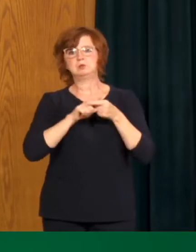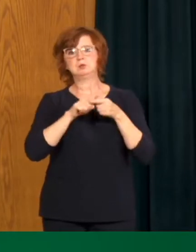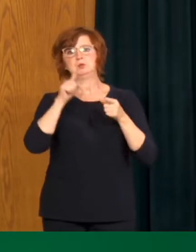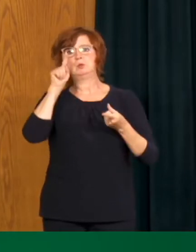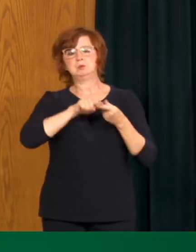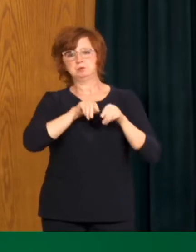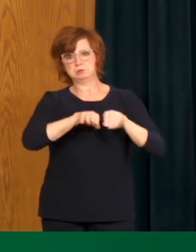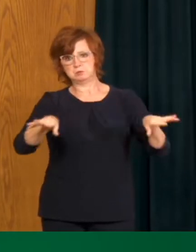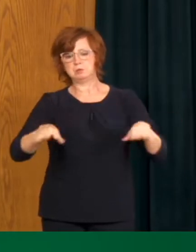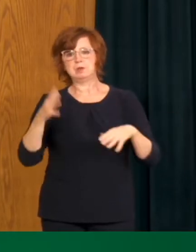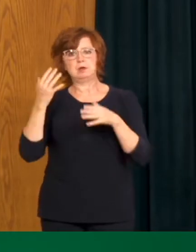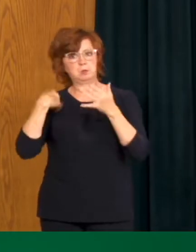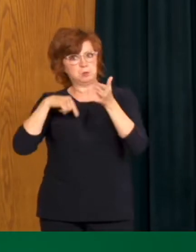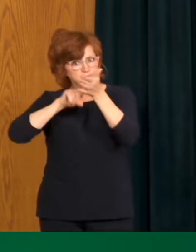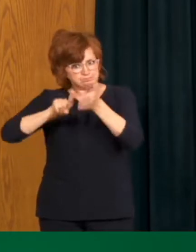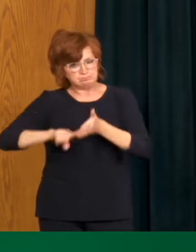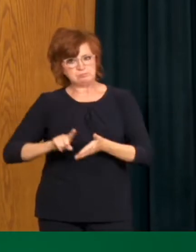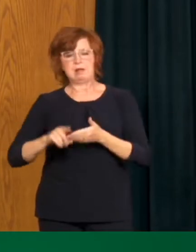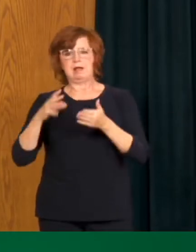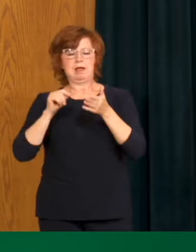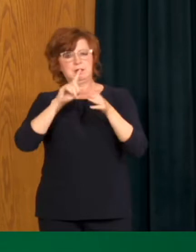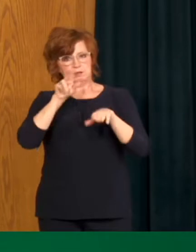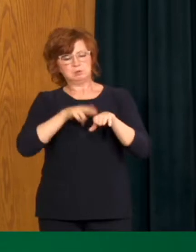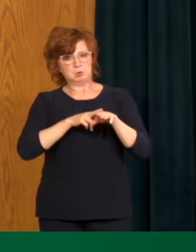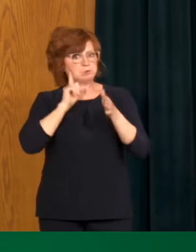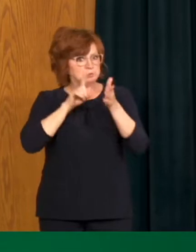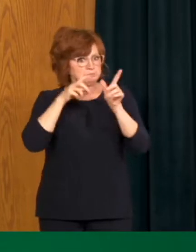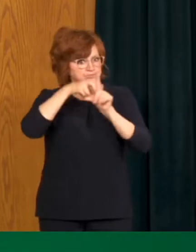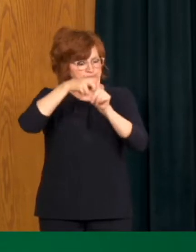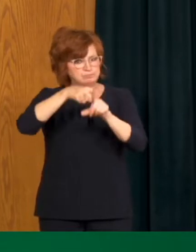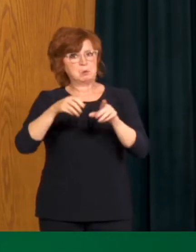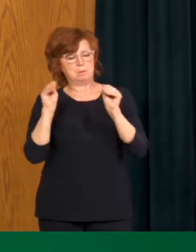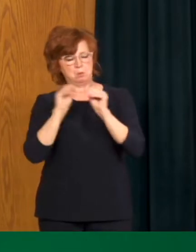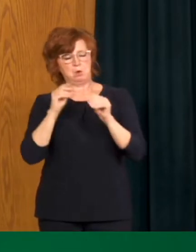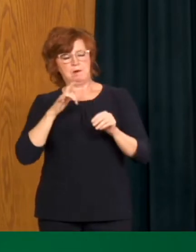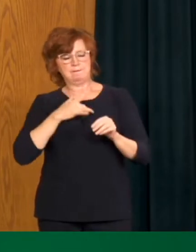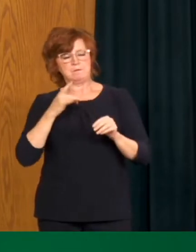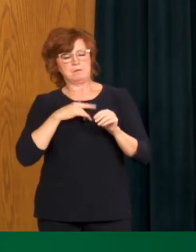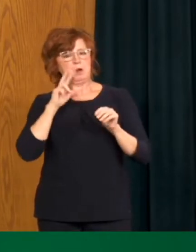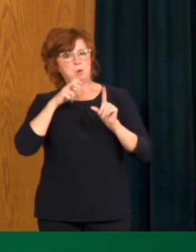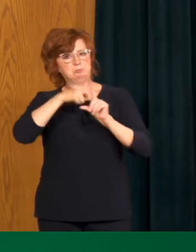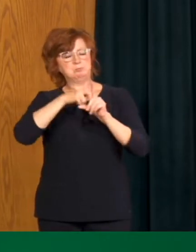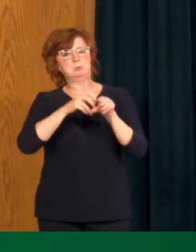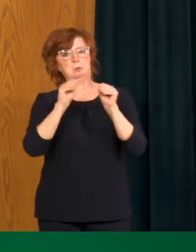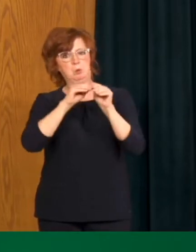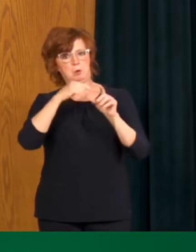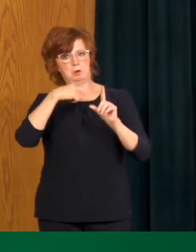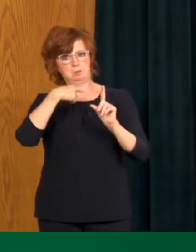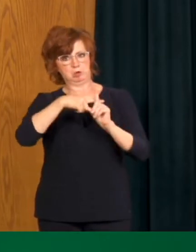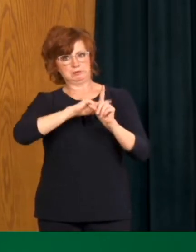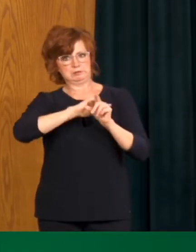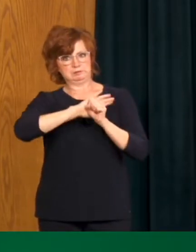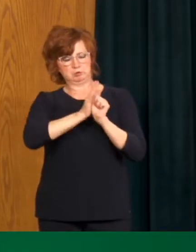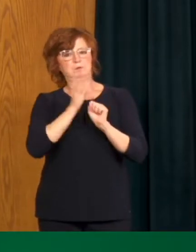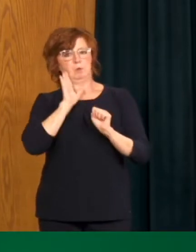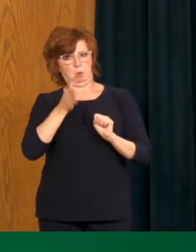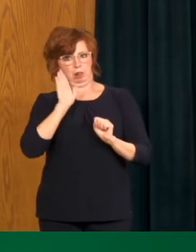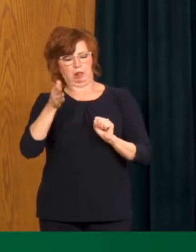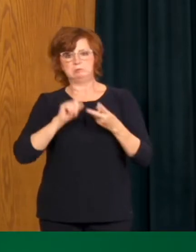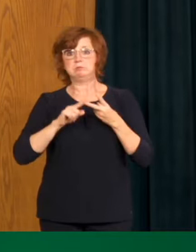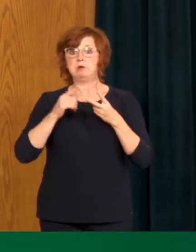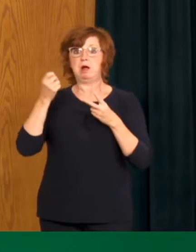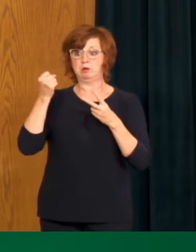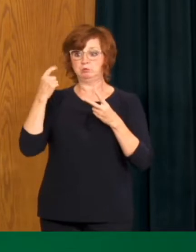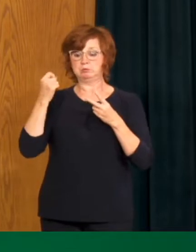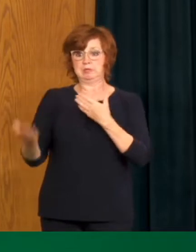contact tracing, which has detected these positive cases and will likely find many more in the days ahead. Earlier today, the SHA